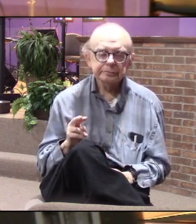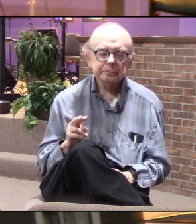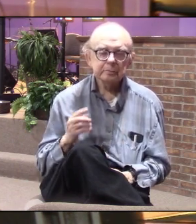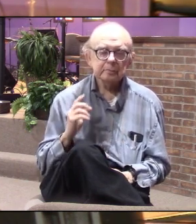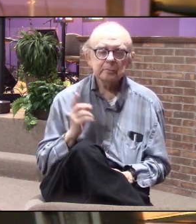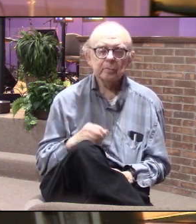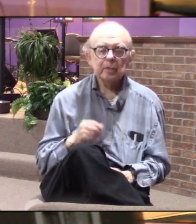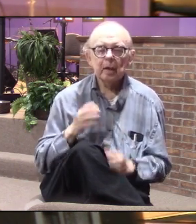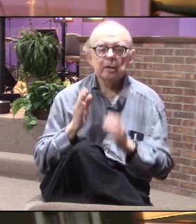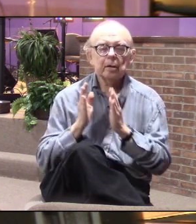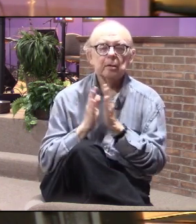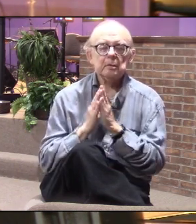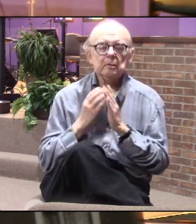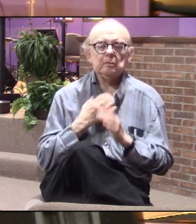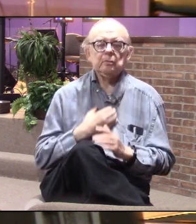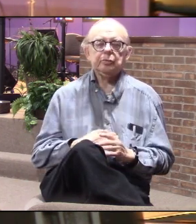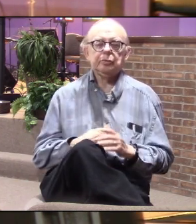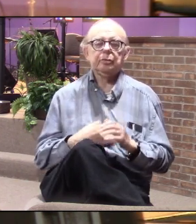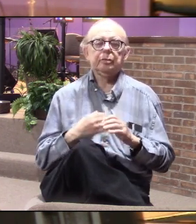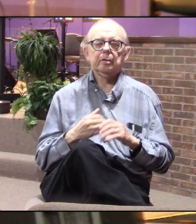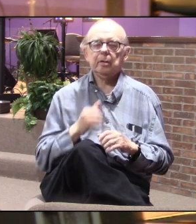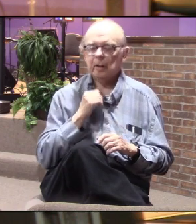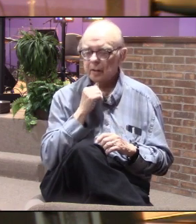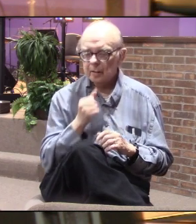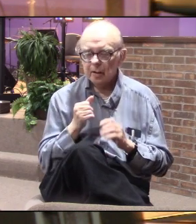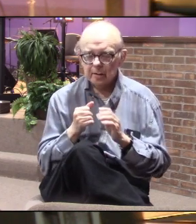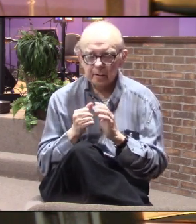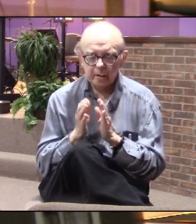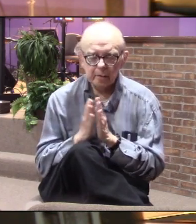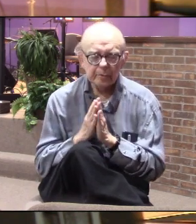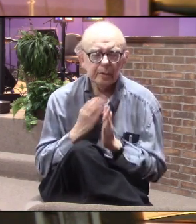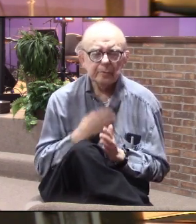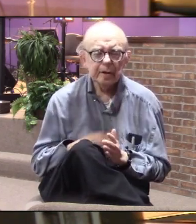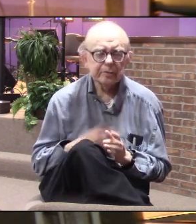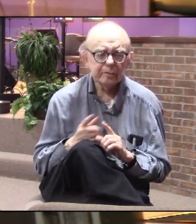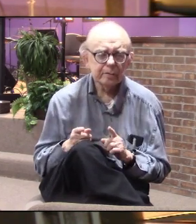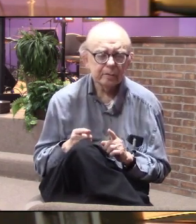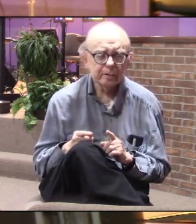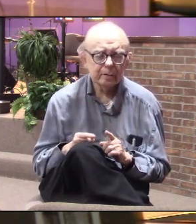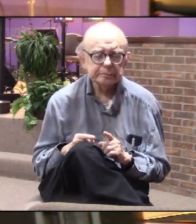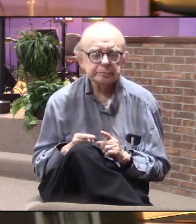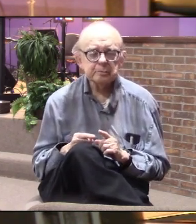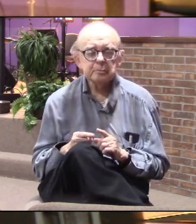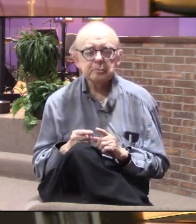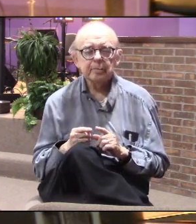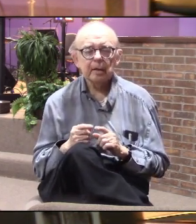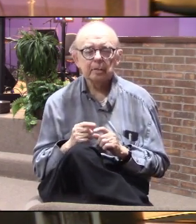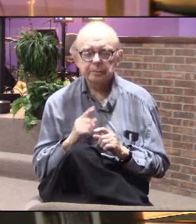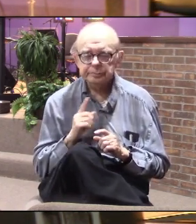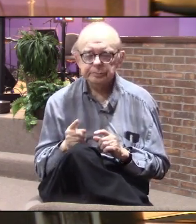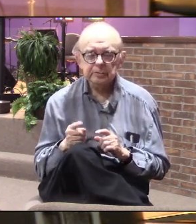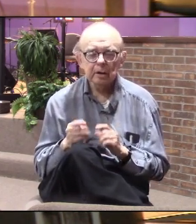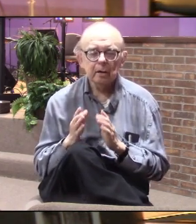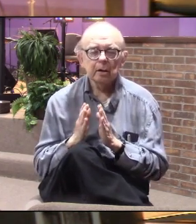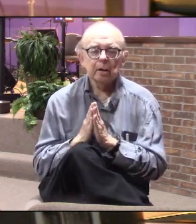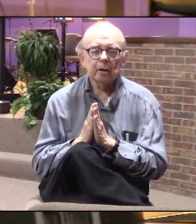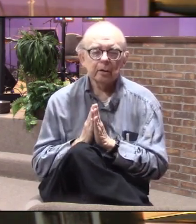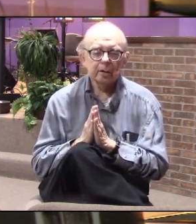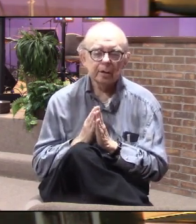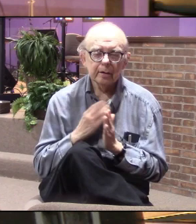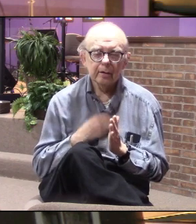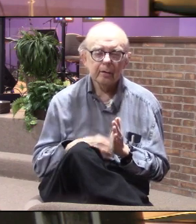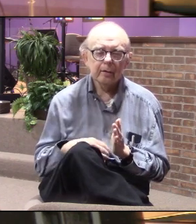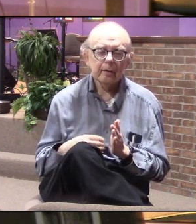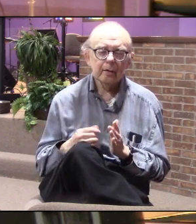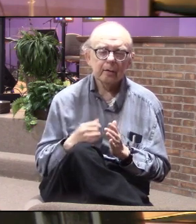We need to pray passionately. And not just pray passionately, ladies and gentlemen. It is to pray